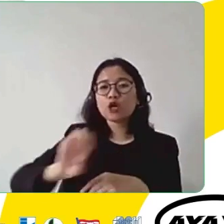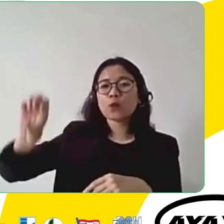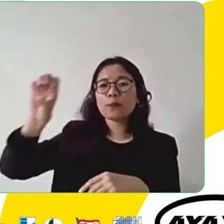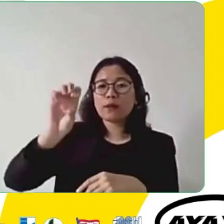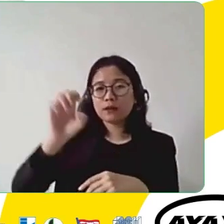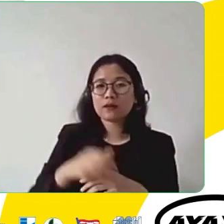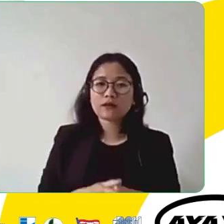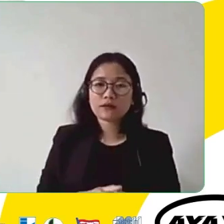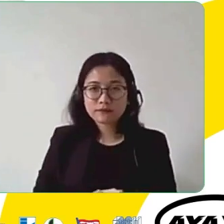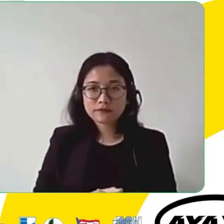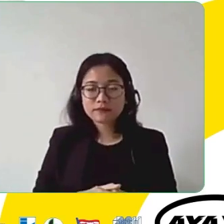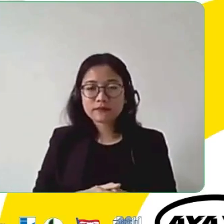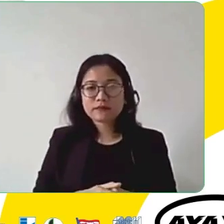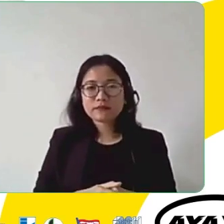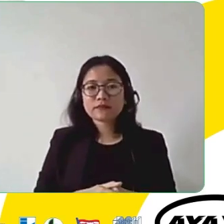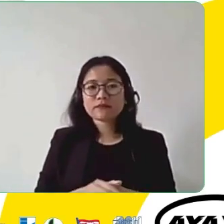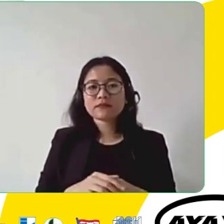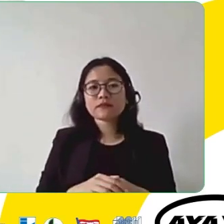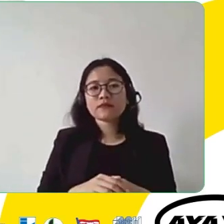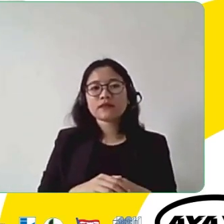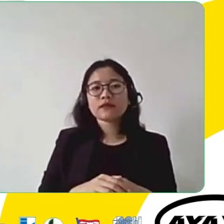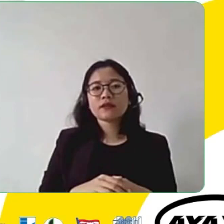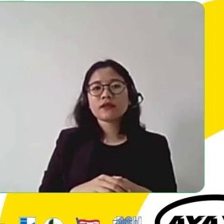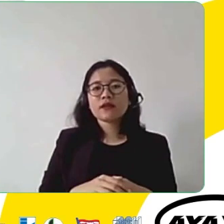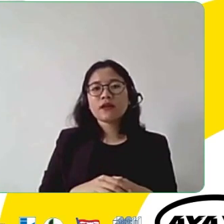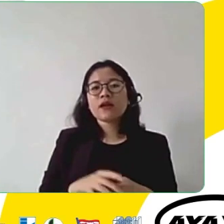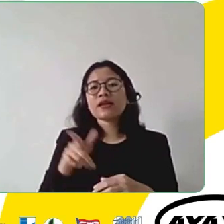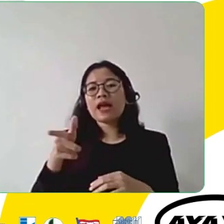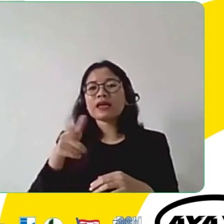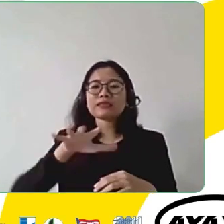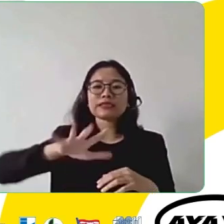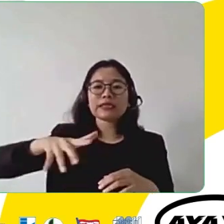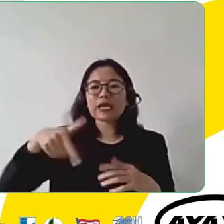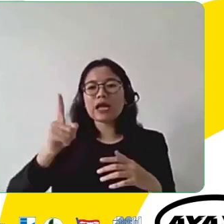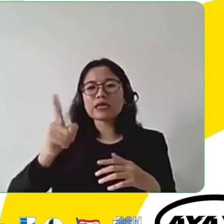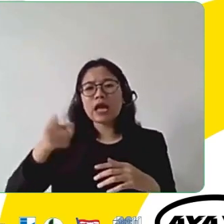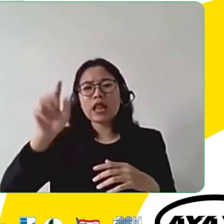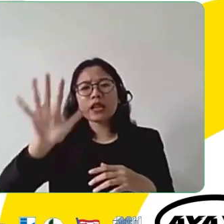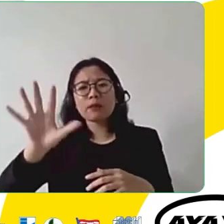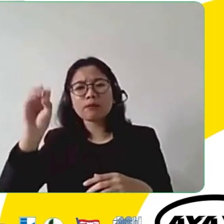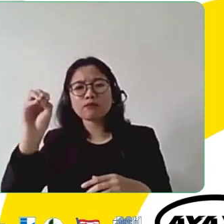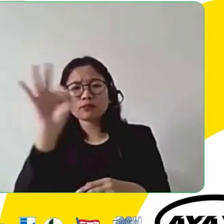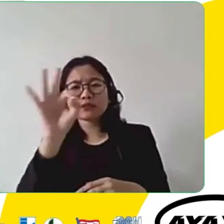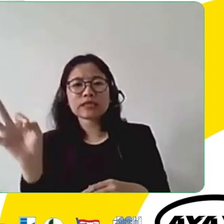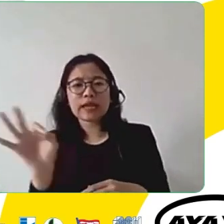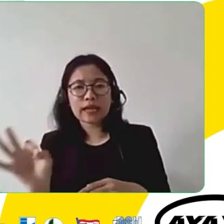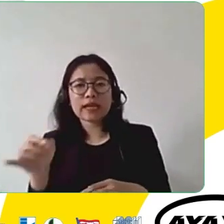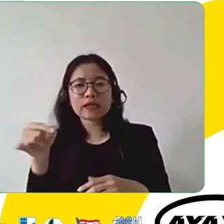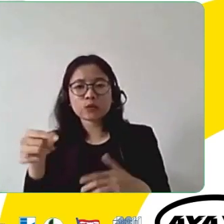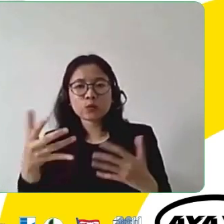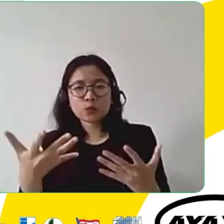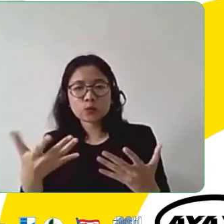about 50% of fuel above the Euro 2 standard from the